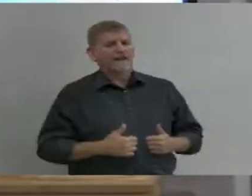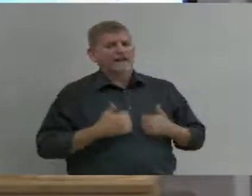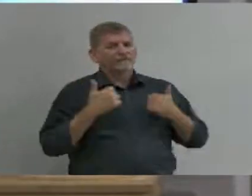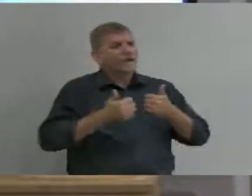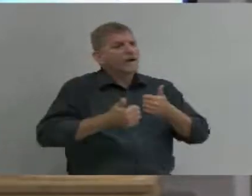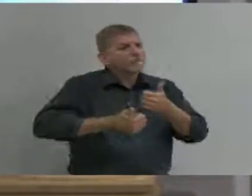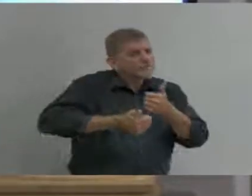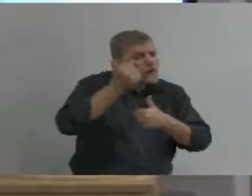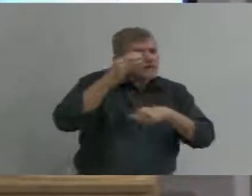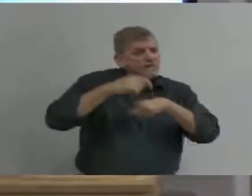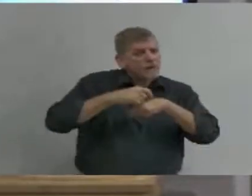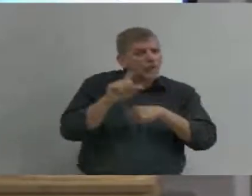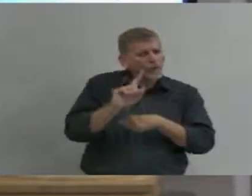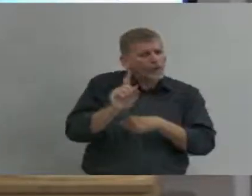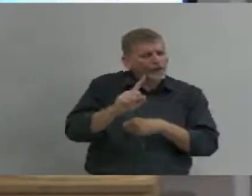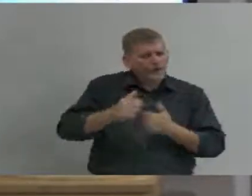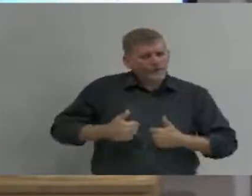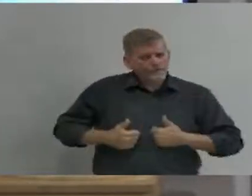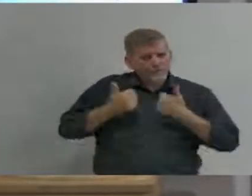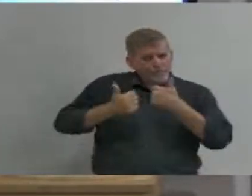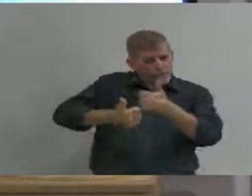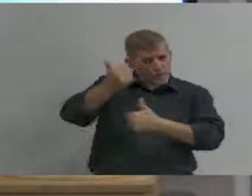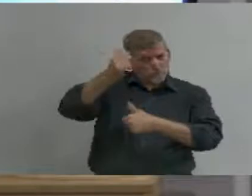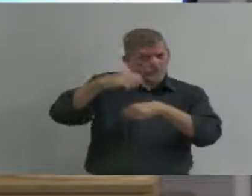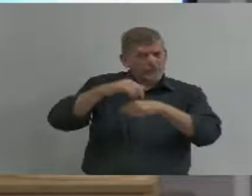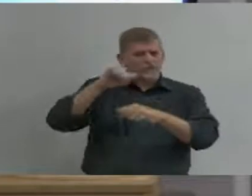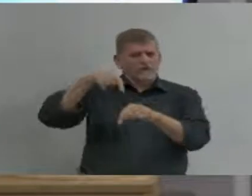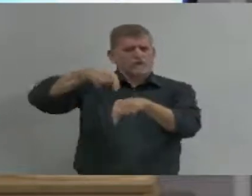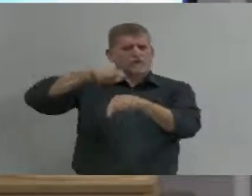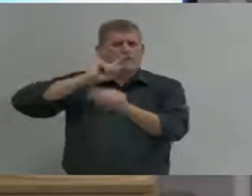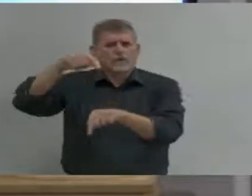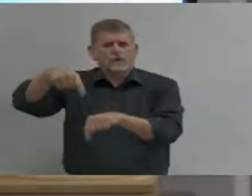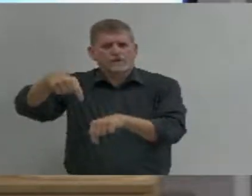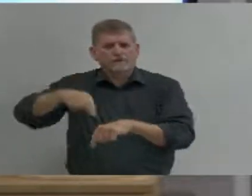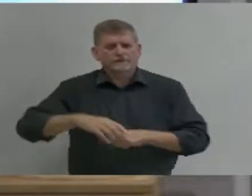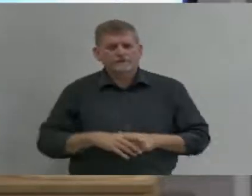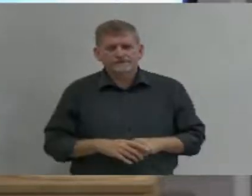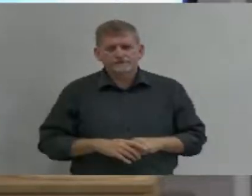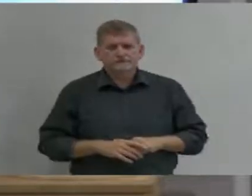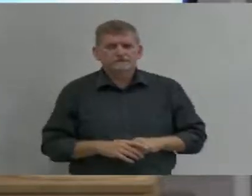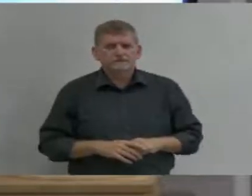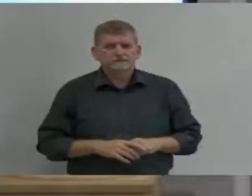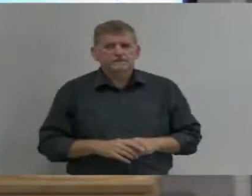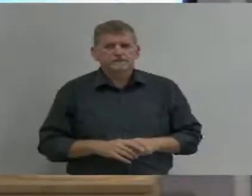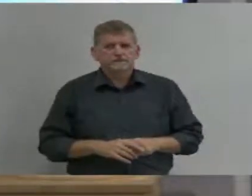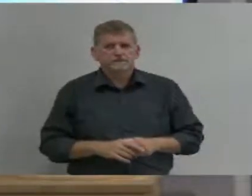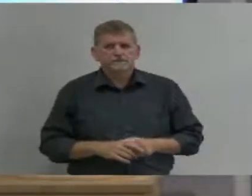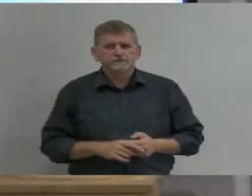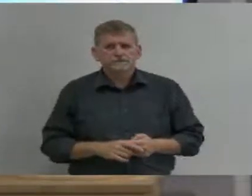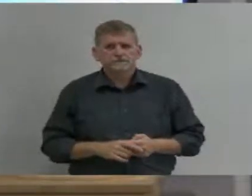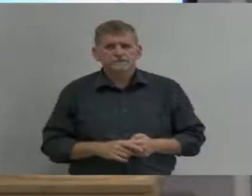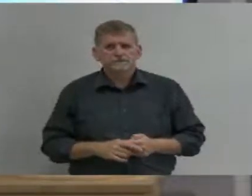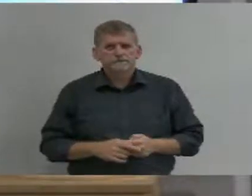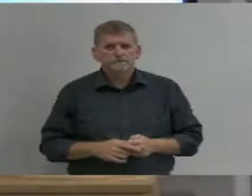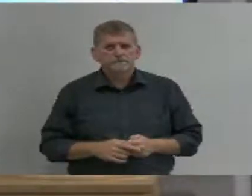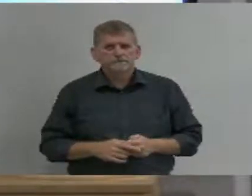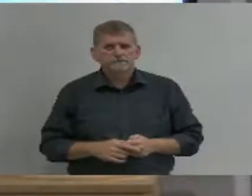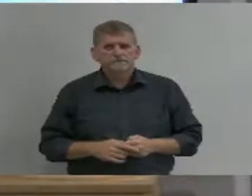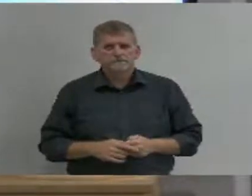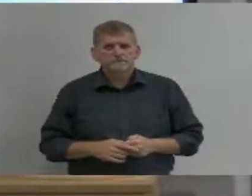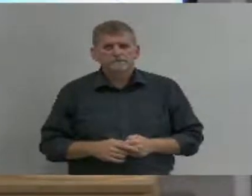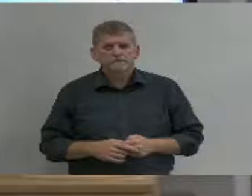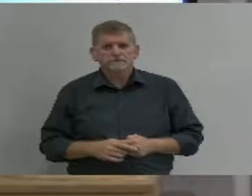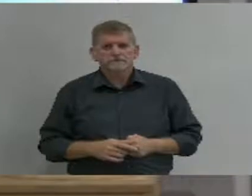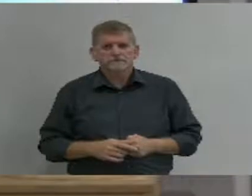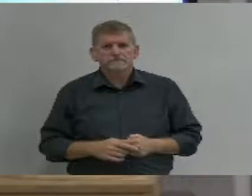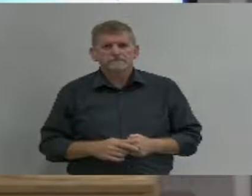And so that's what we've aimed for, is to have those students addresses entered as their local addresses here